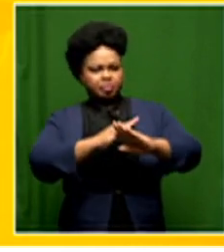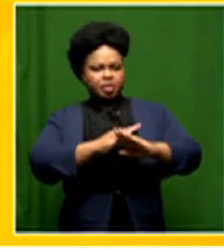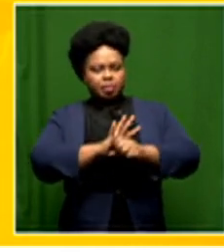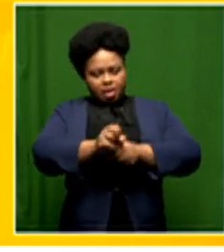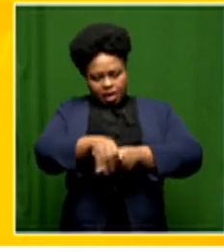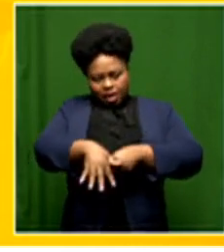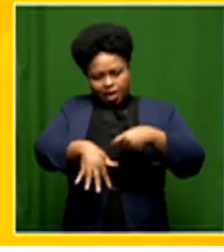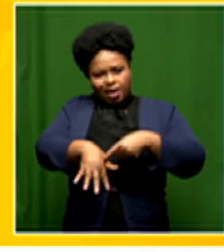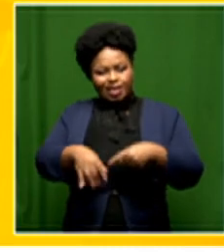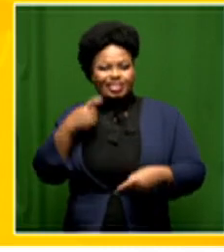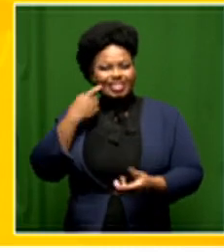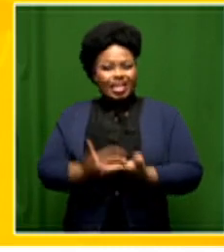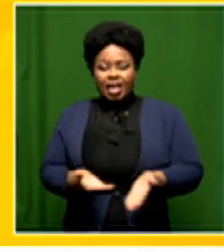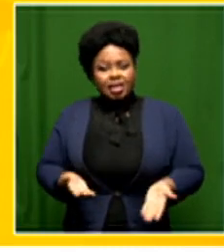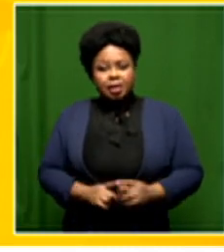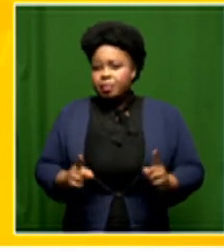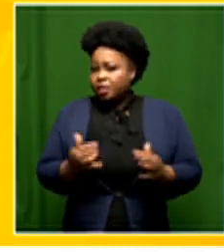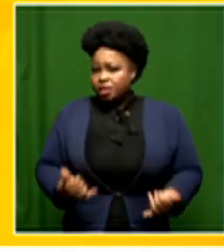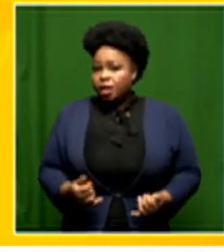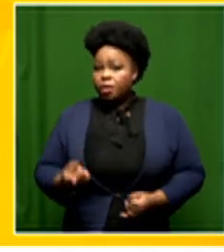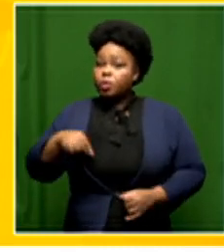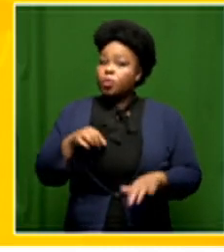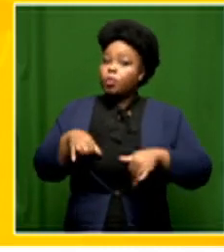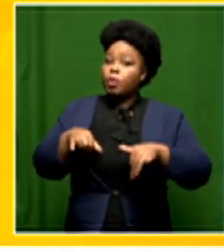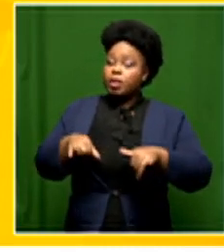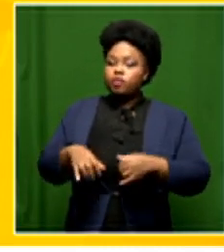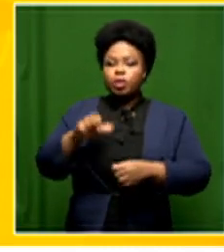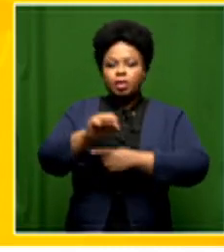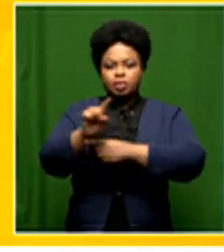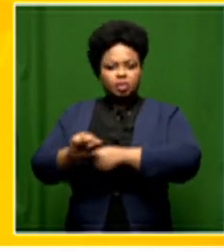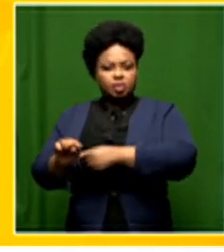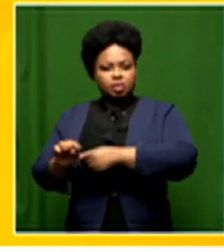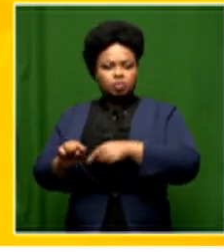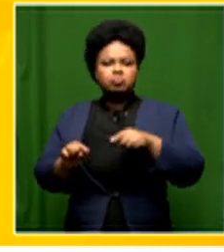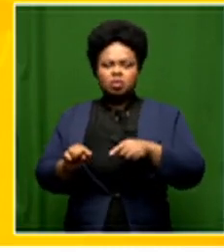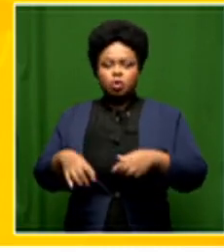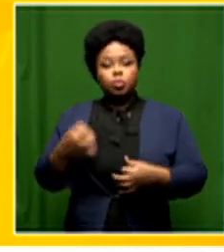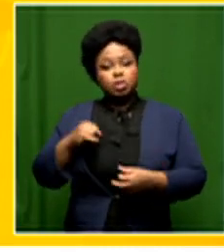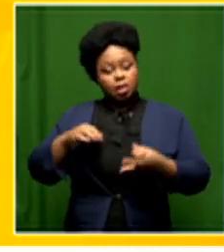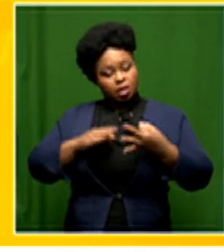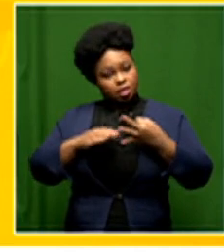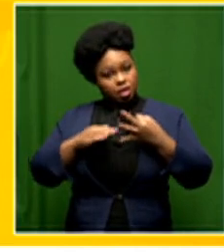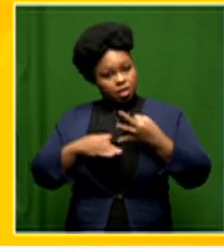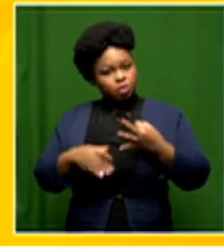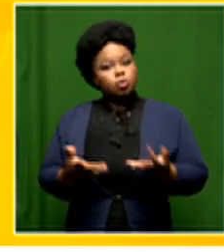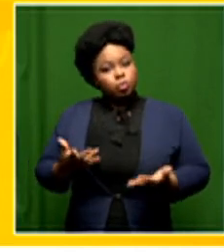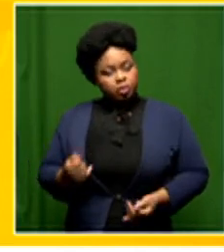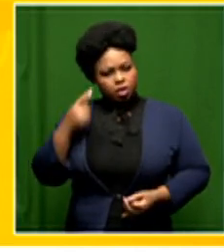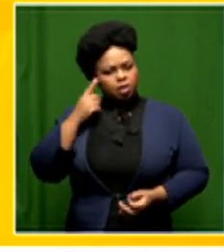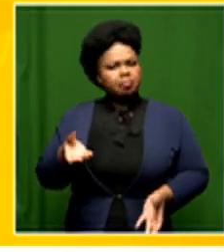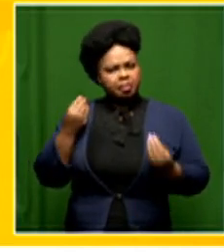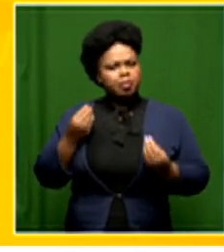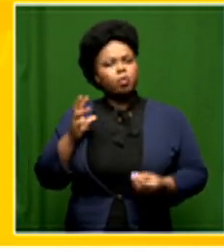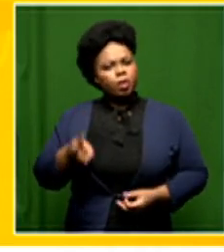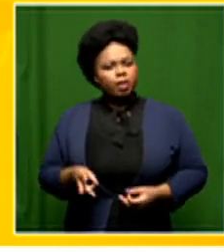South Africa. However, the one that we're waiting for, the AstraZeneca one, is the one that we are supposedly going to be getting.